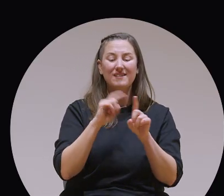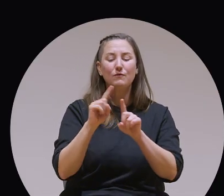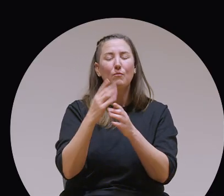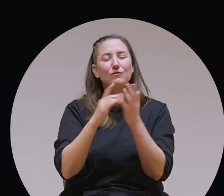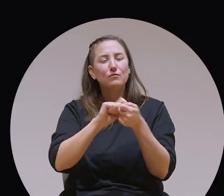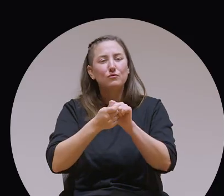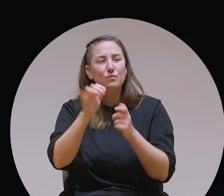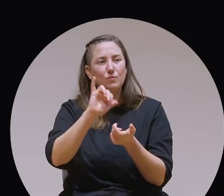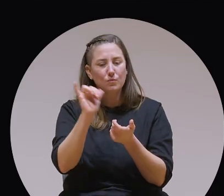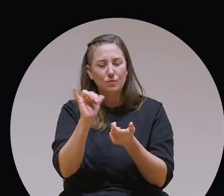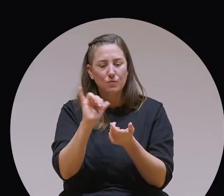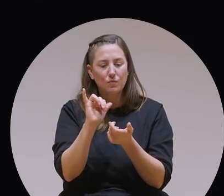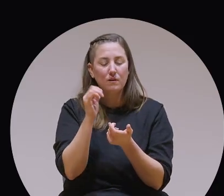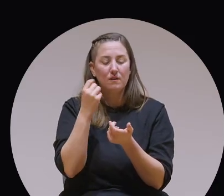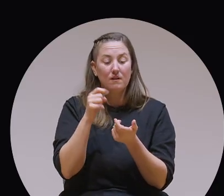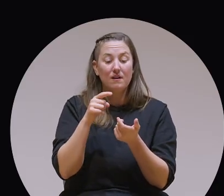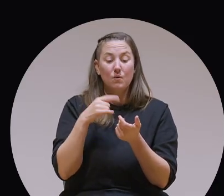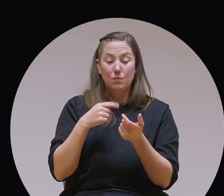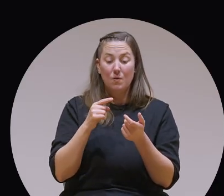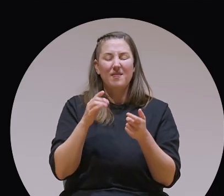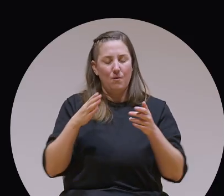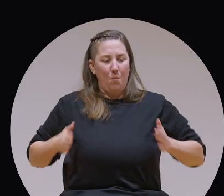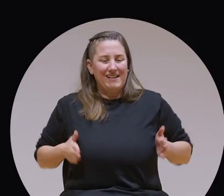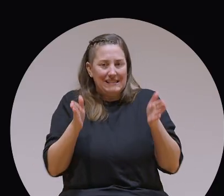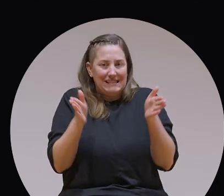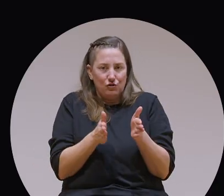changed, they cinched his waist. They